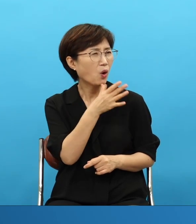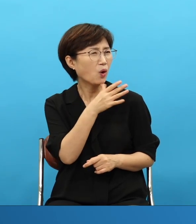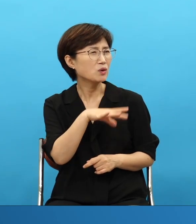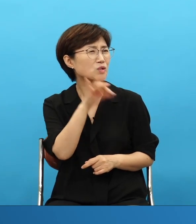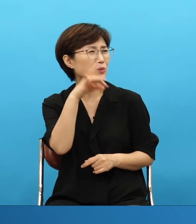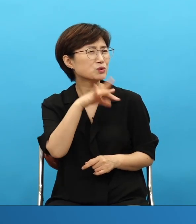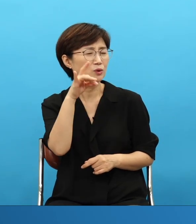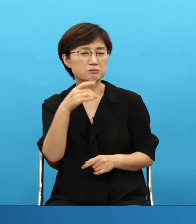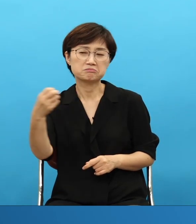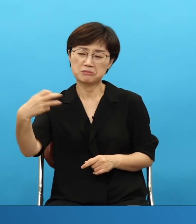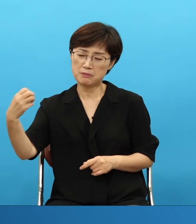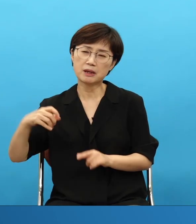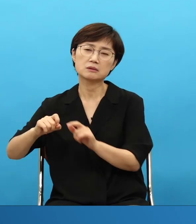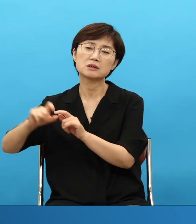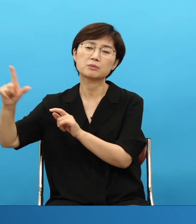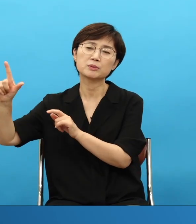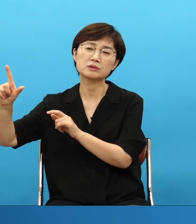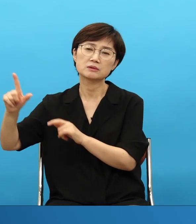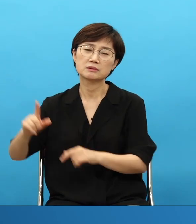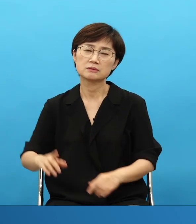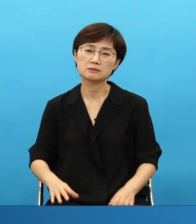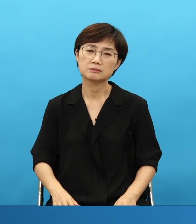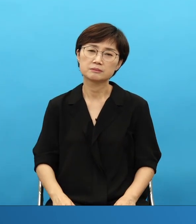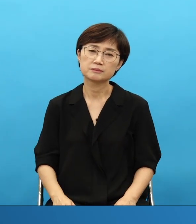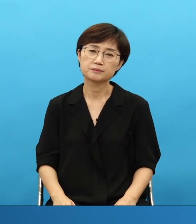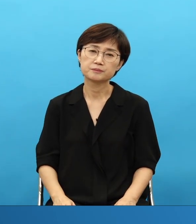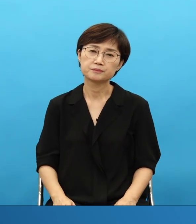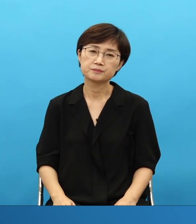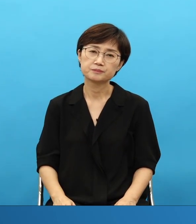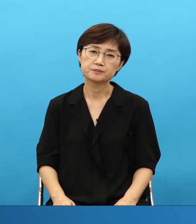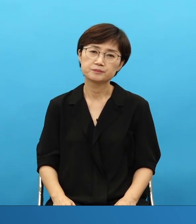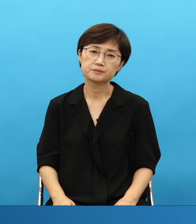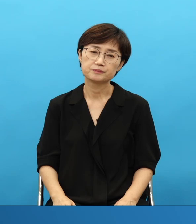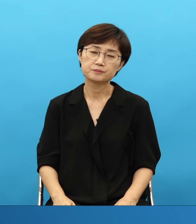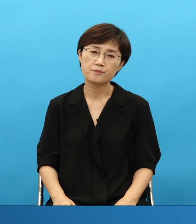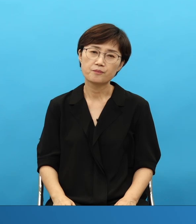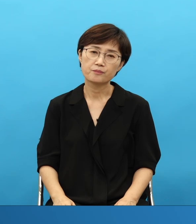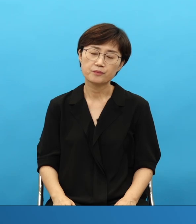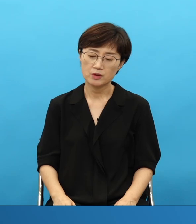the world to share the gospel. They say they heard it for the first time.